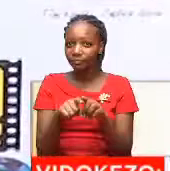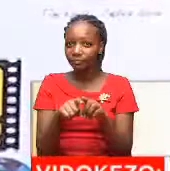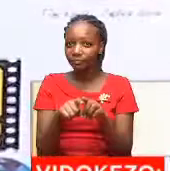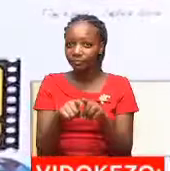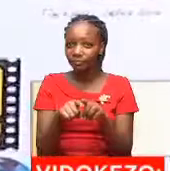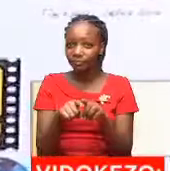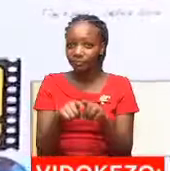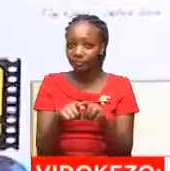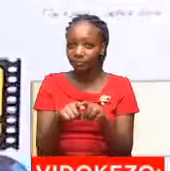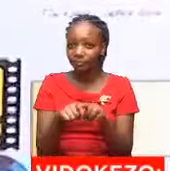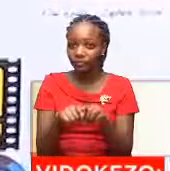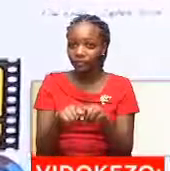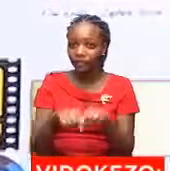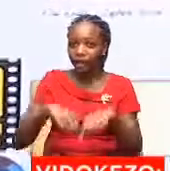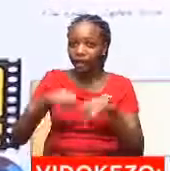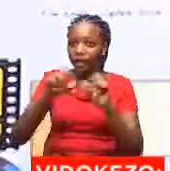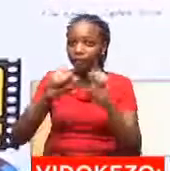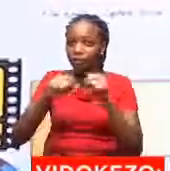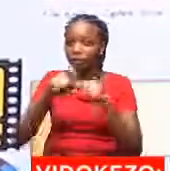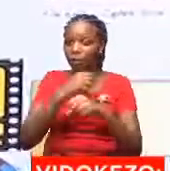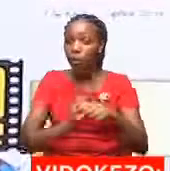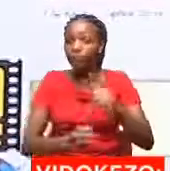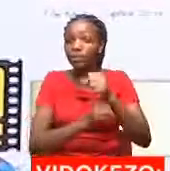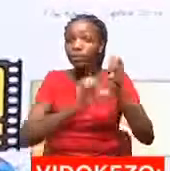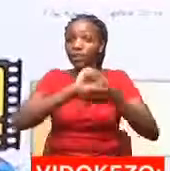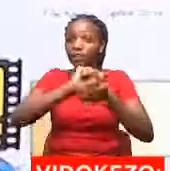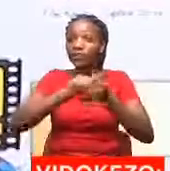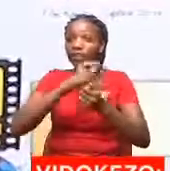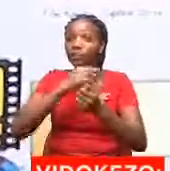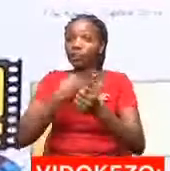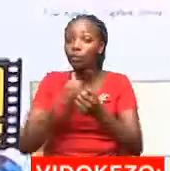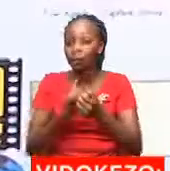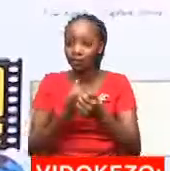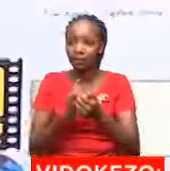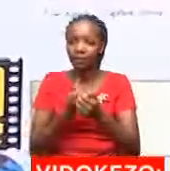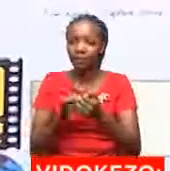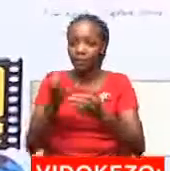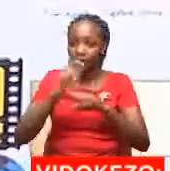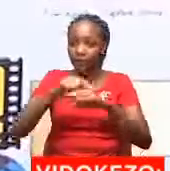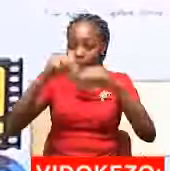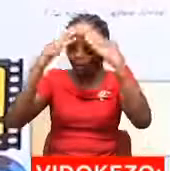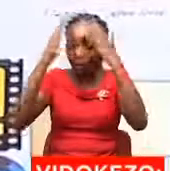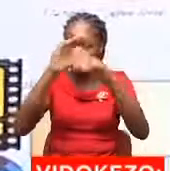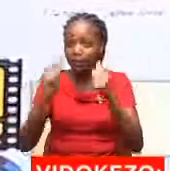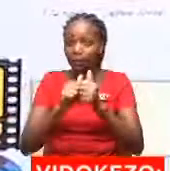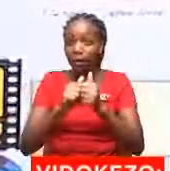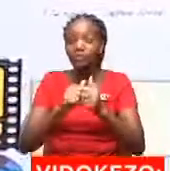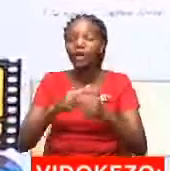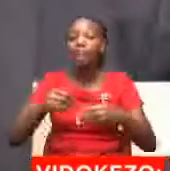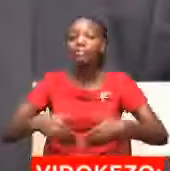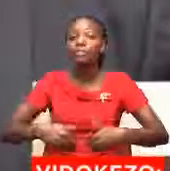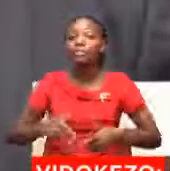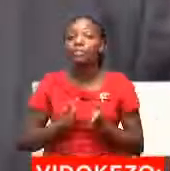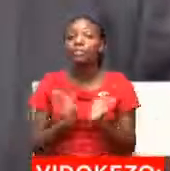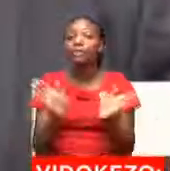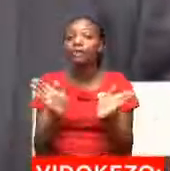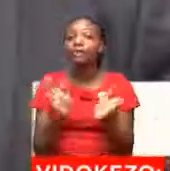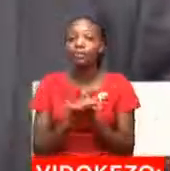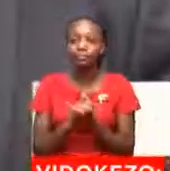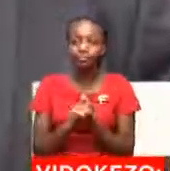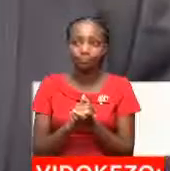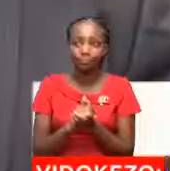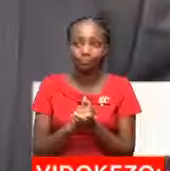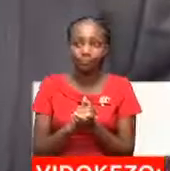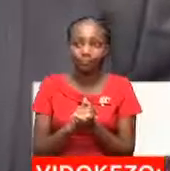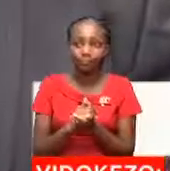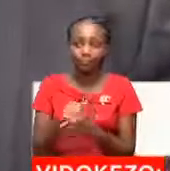really champion the kind of change that we need as far as growing our youth population is concerned. Focusing on